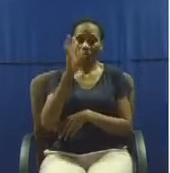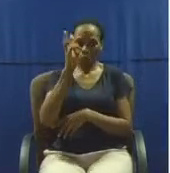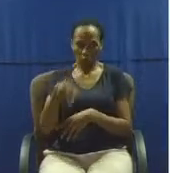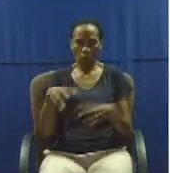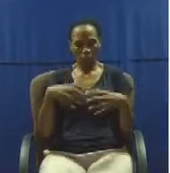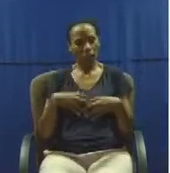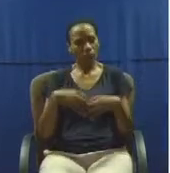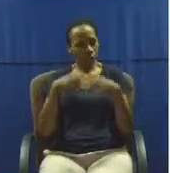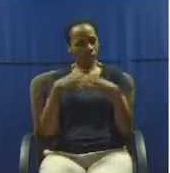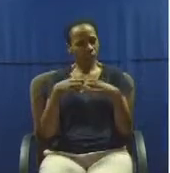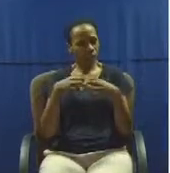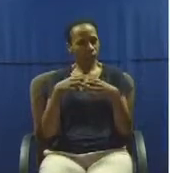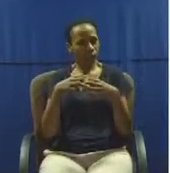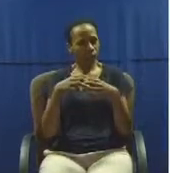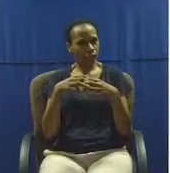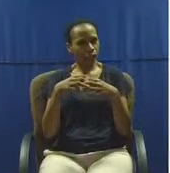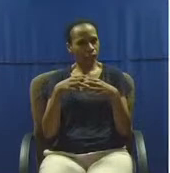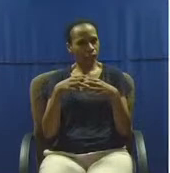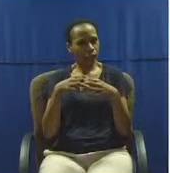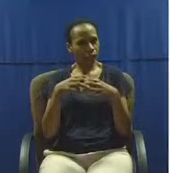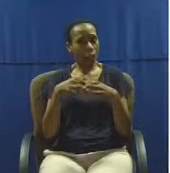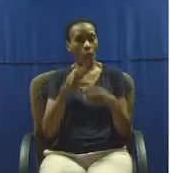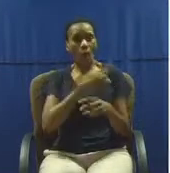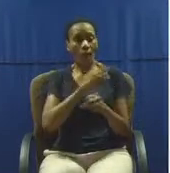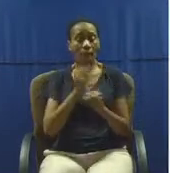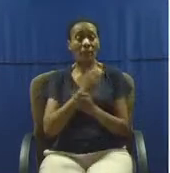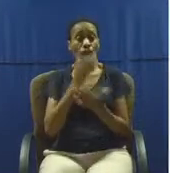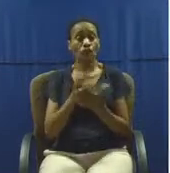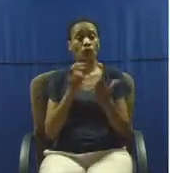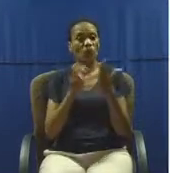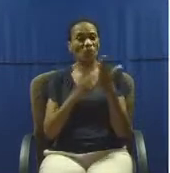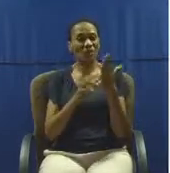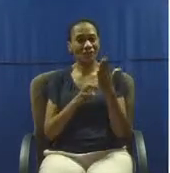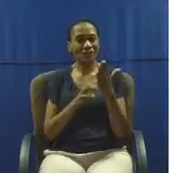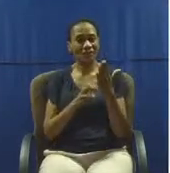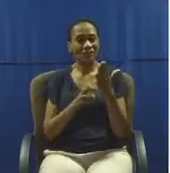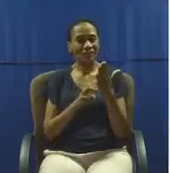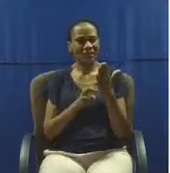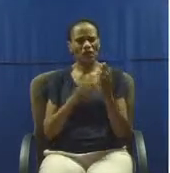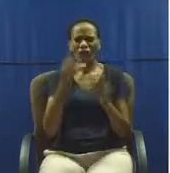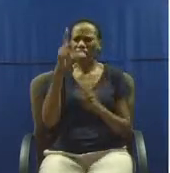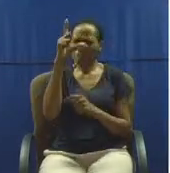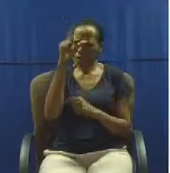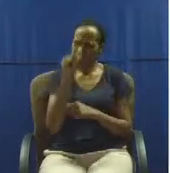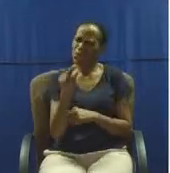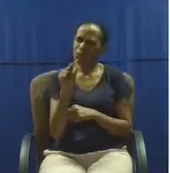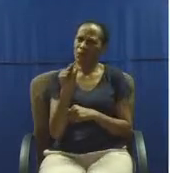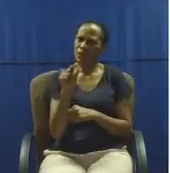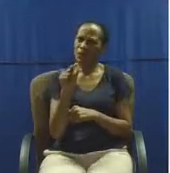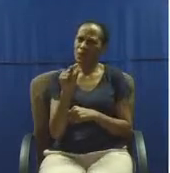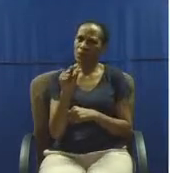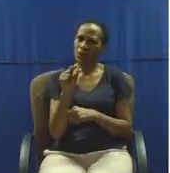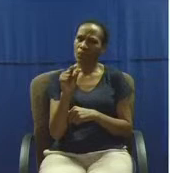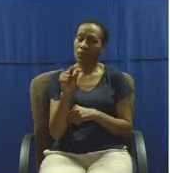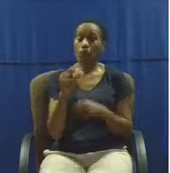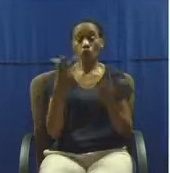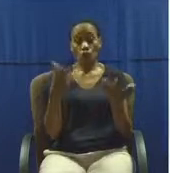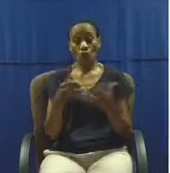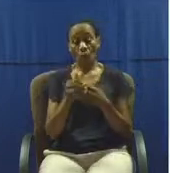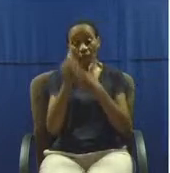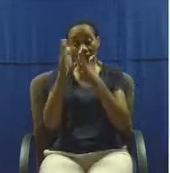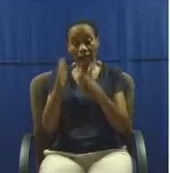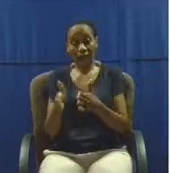in the presidency to reduce red tape and to have a team that will be led by Mr. Sipho Nkosi to